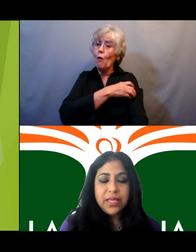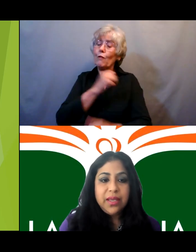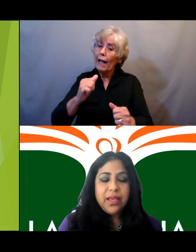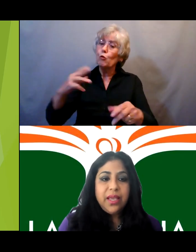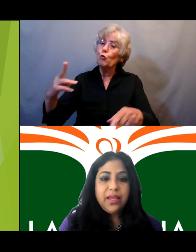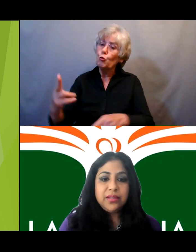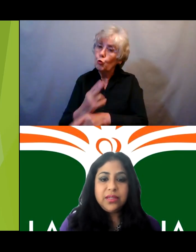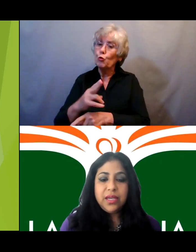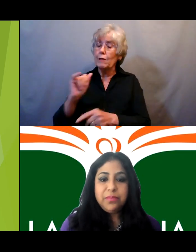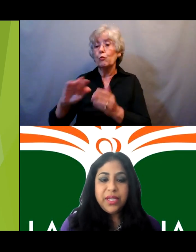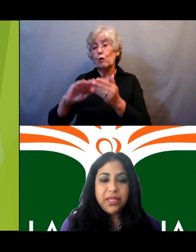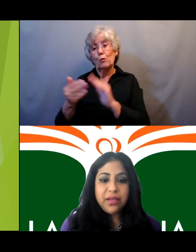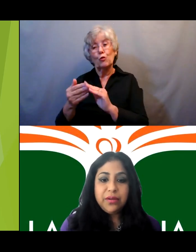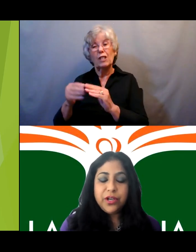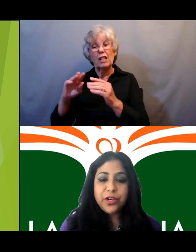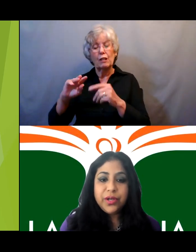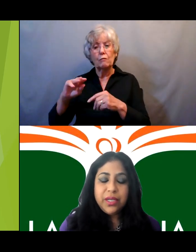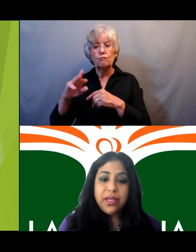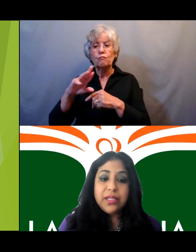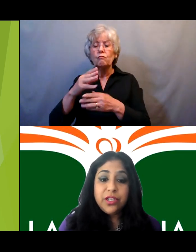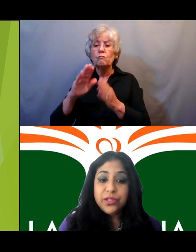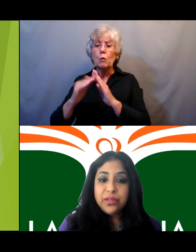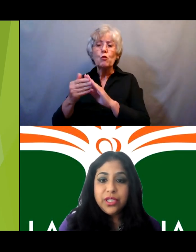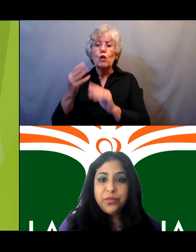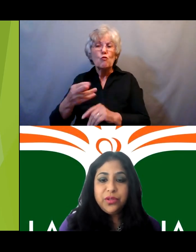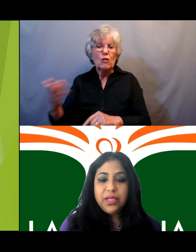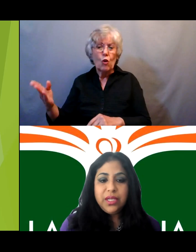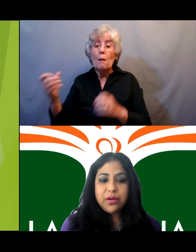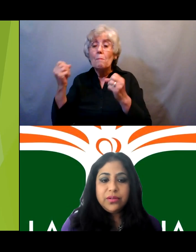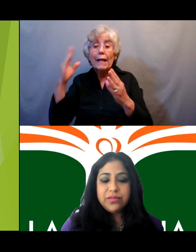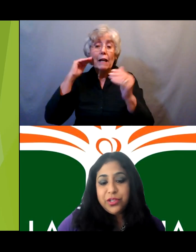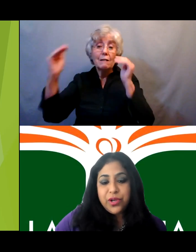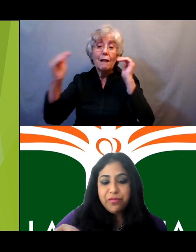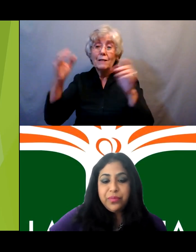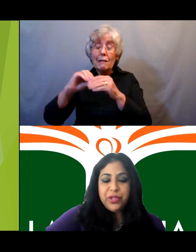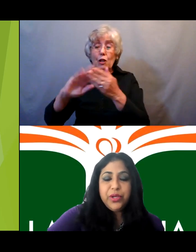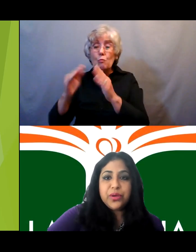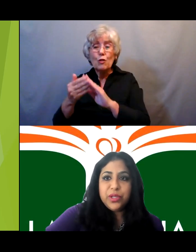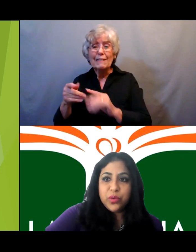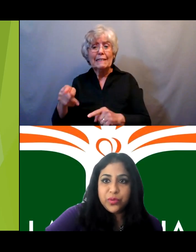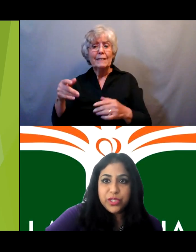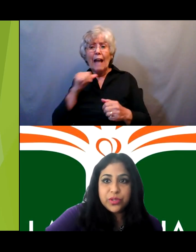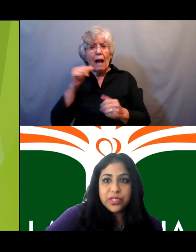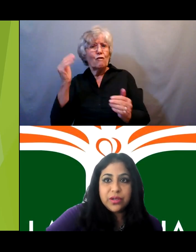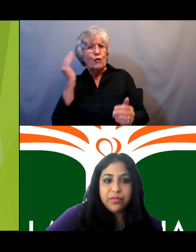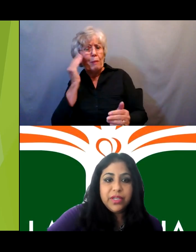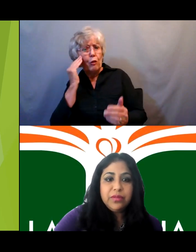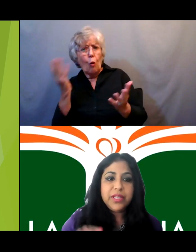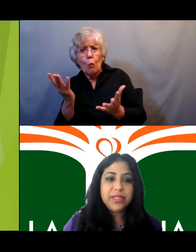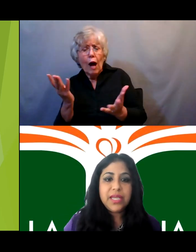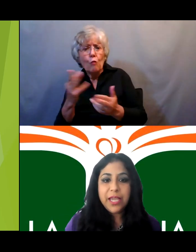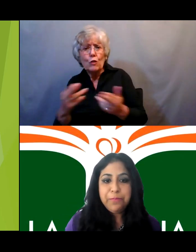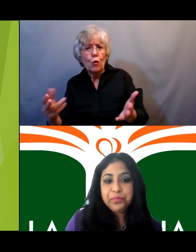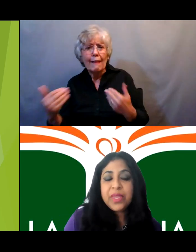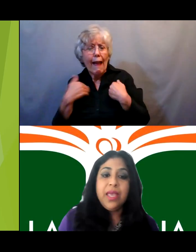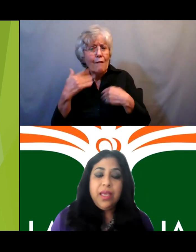resources. And many of our adults in the community are, not familiar with what resources are available